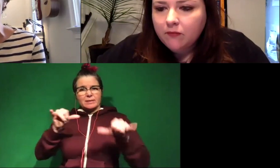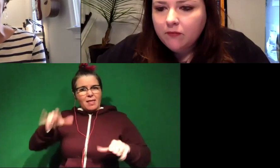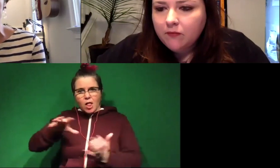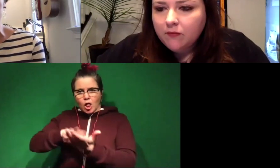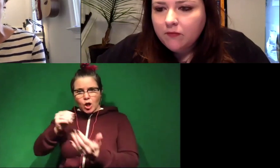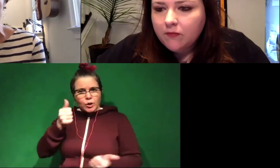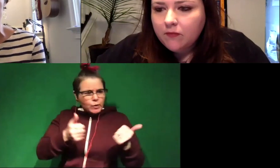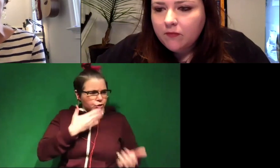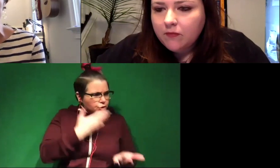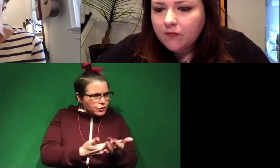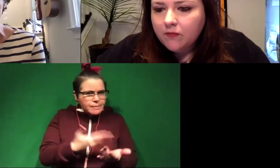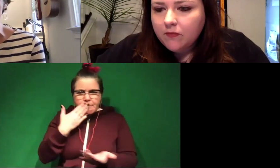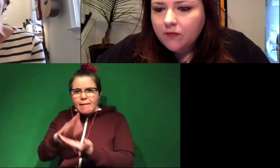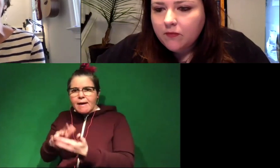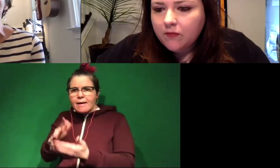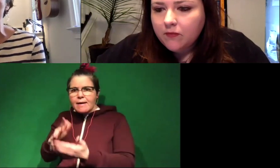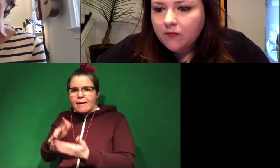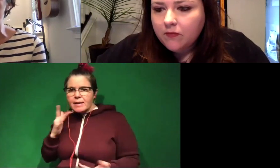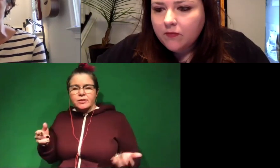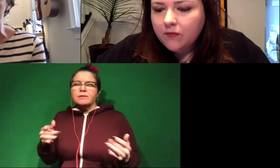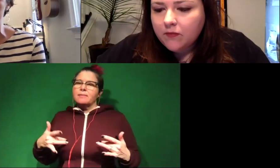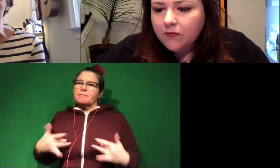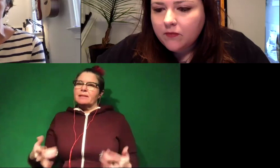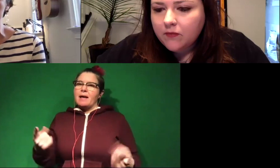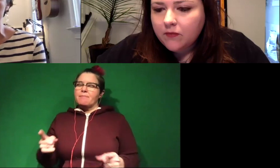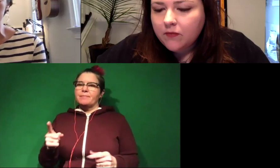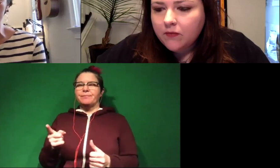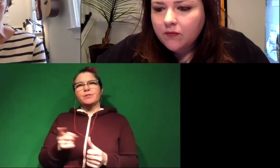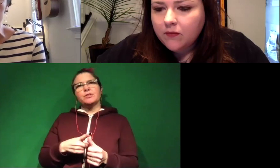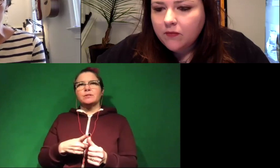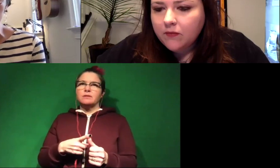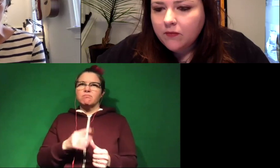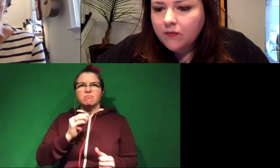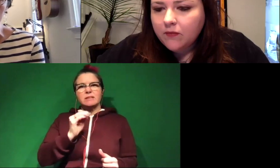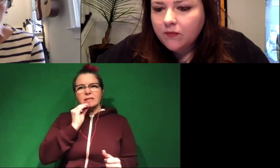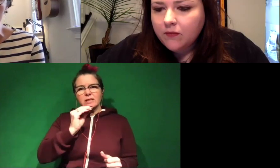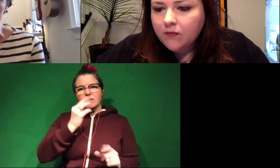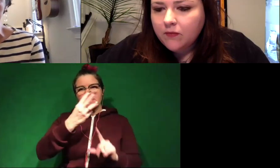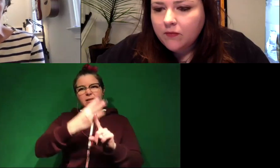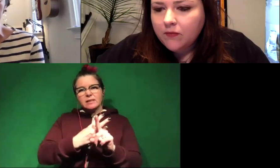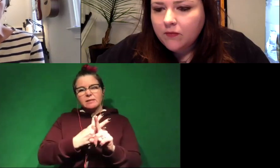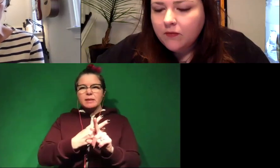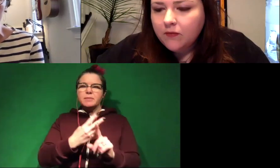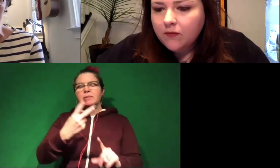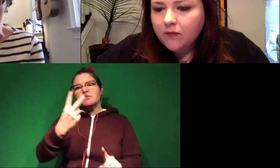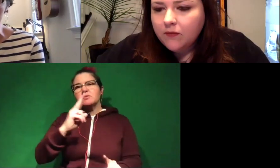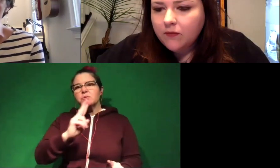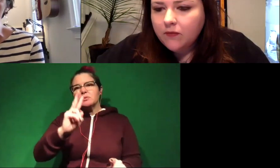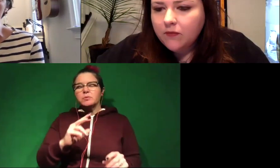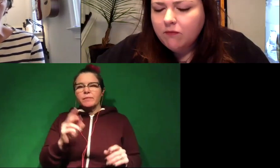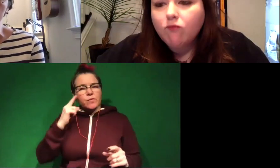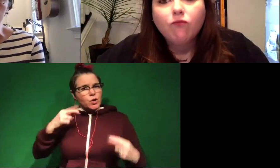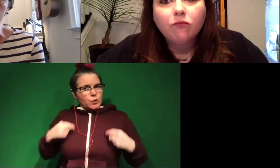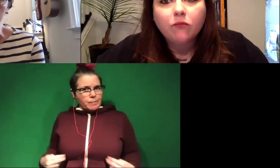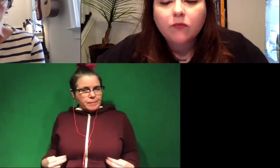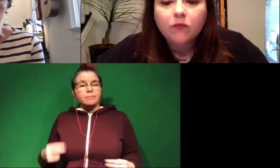are good and which ones are bad. That usually happens, we think, within the first 0 to 6 months to 2 years of life for a human.